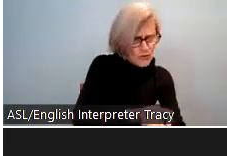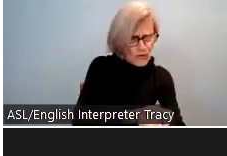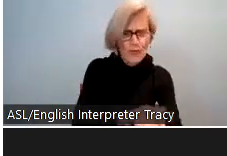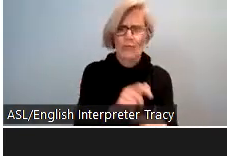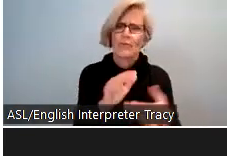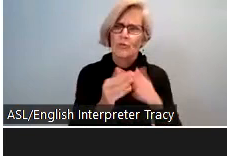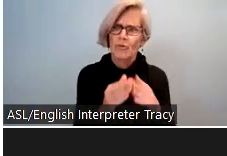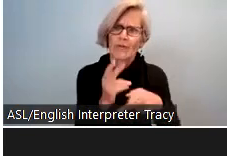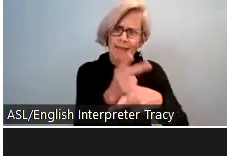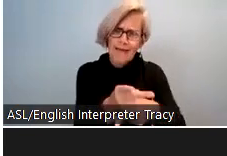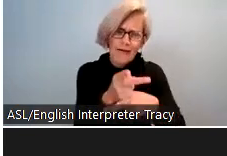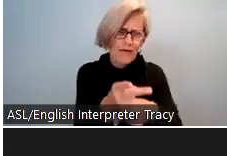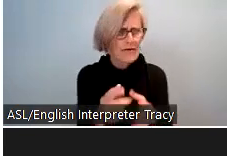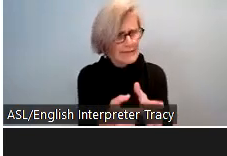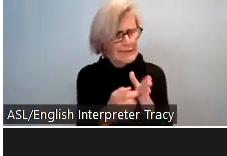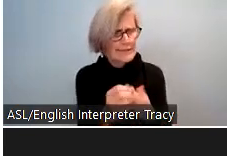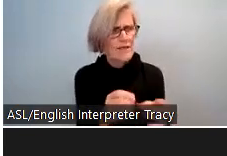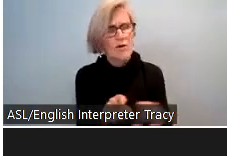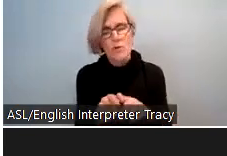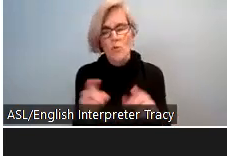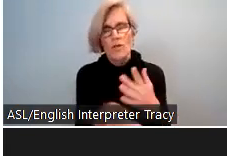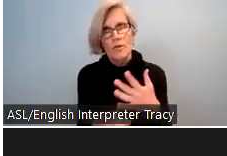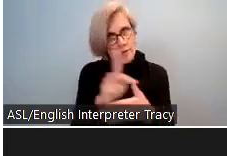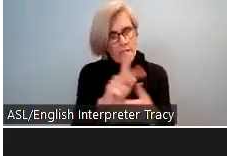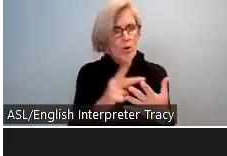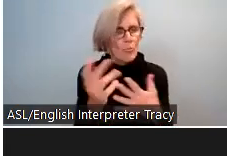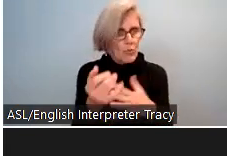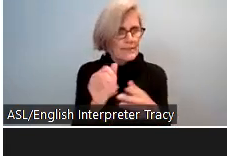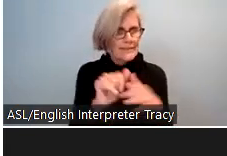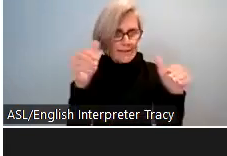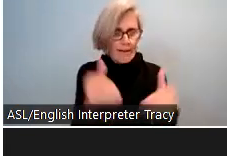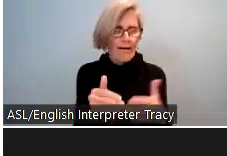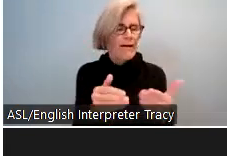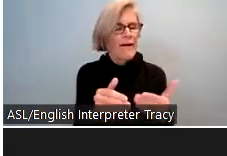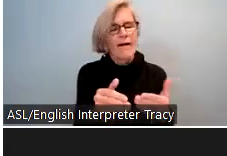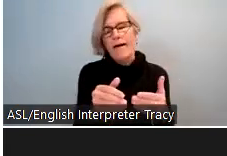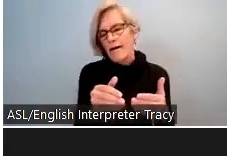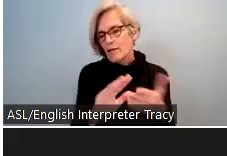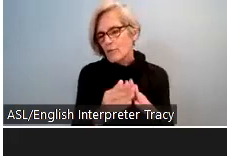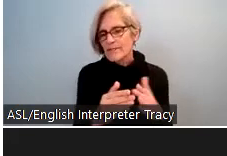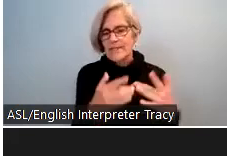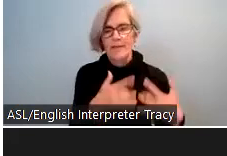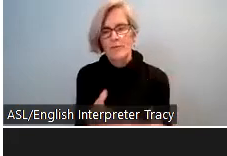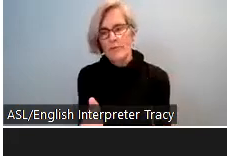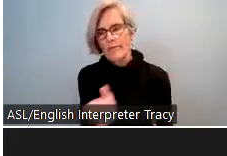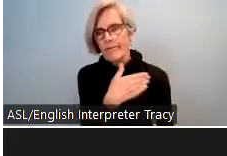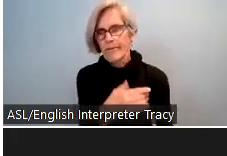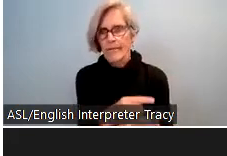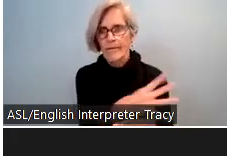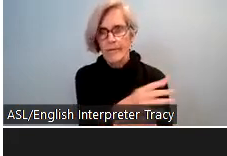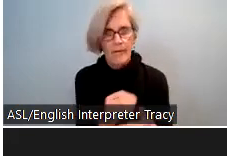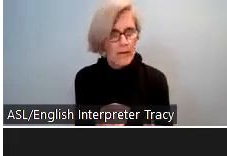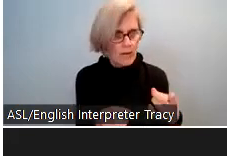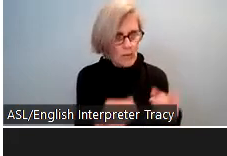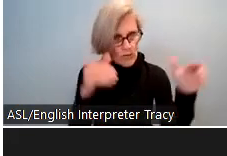prioritize projects that center historically excluded or disinvested communities, address mobility justice,